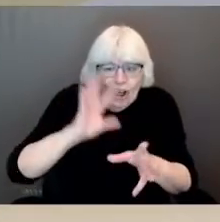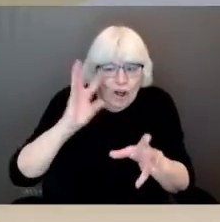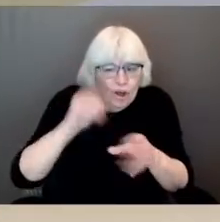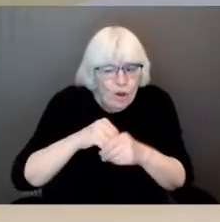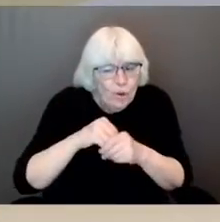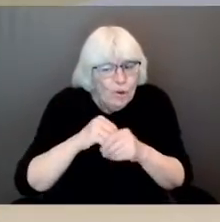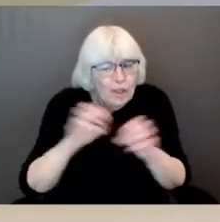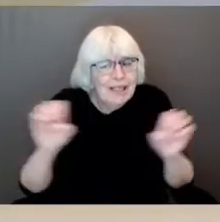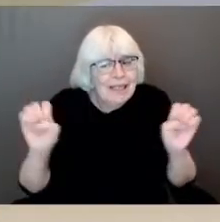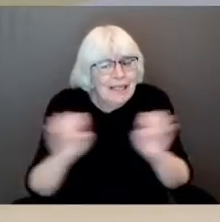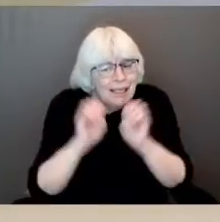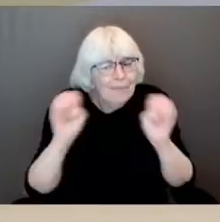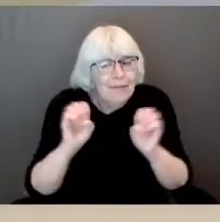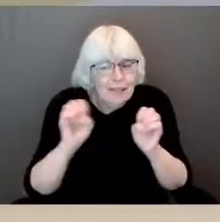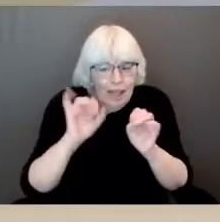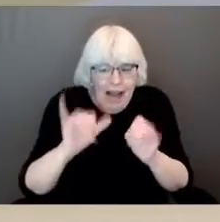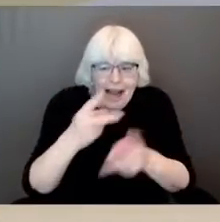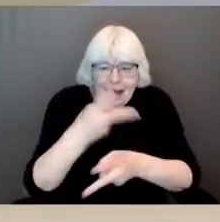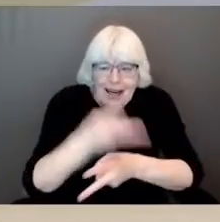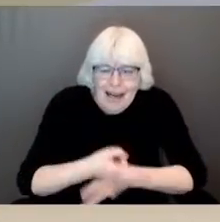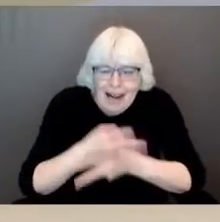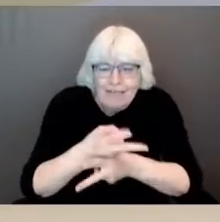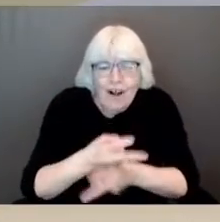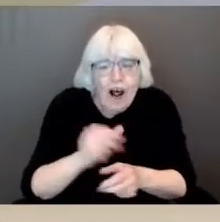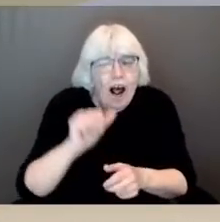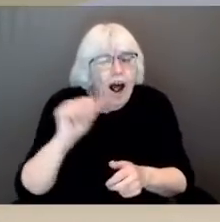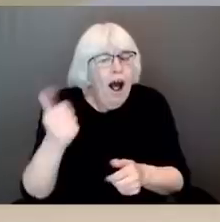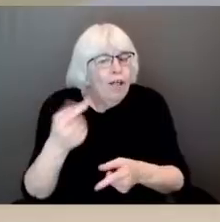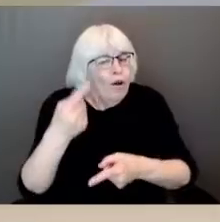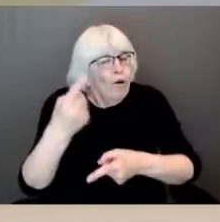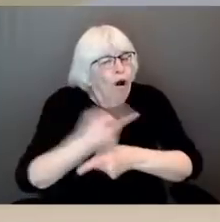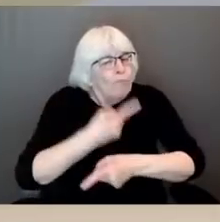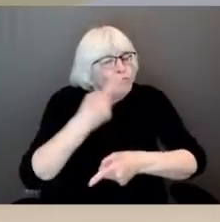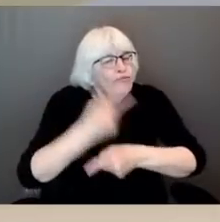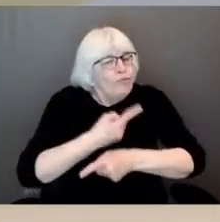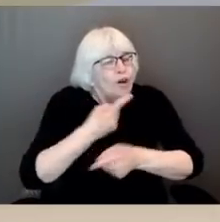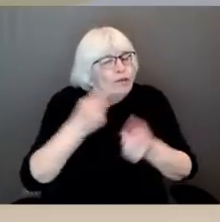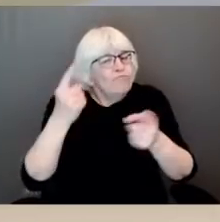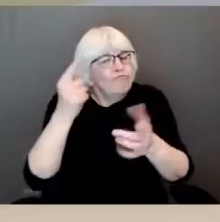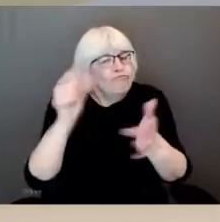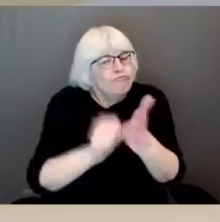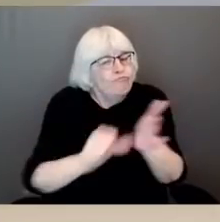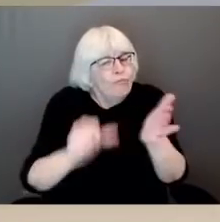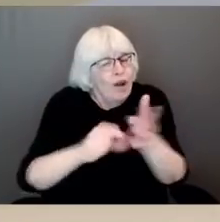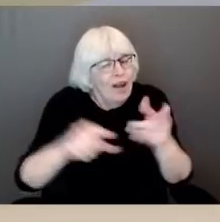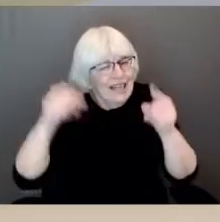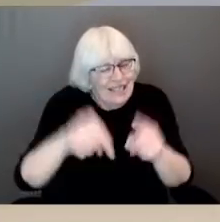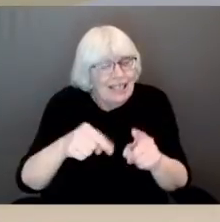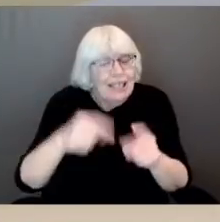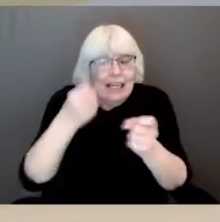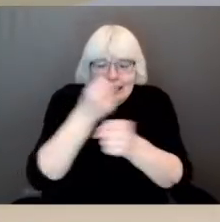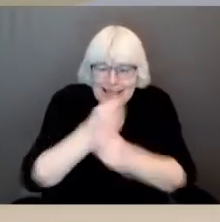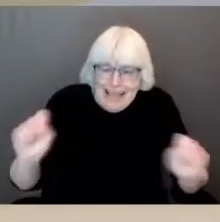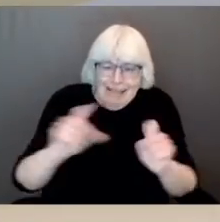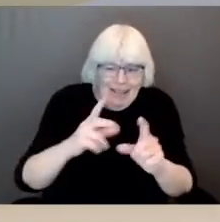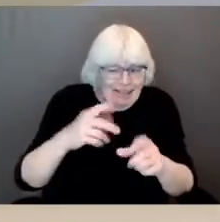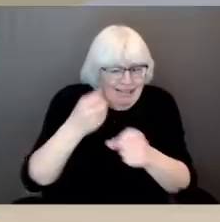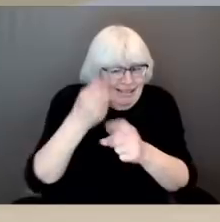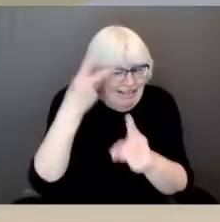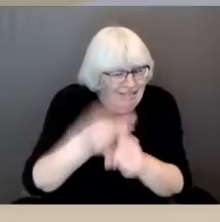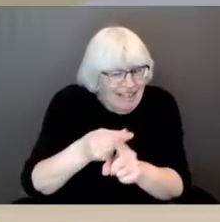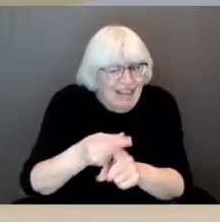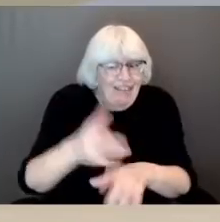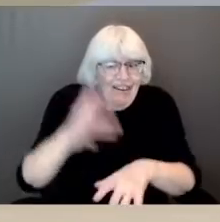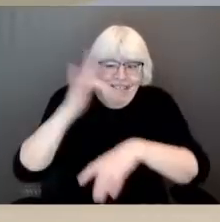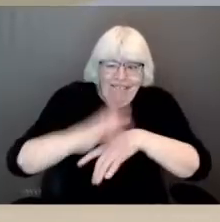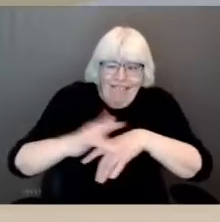procedures. We have access to a safe and reliable vaccine that is readily available for all eligible islanders and visitors free of